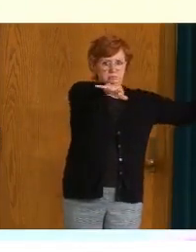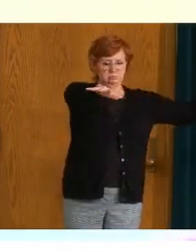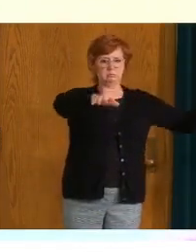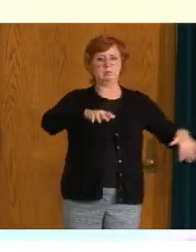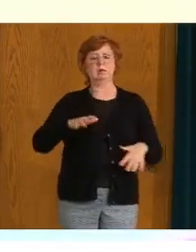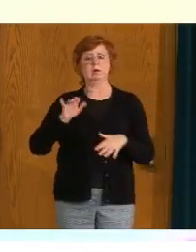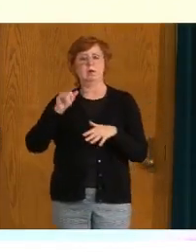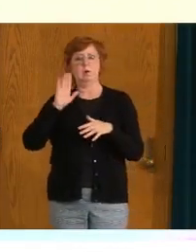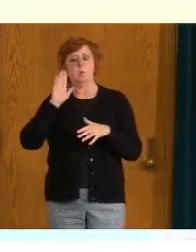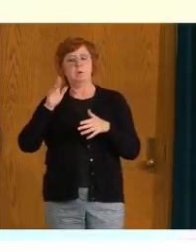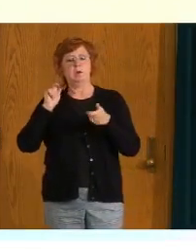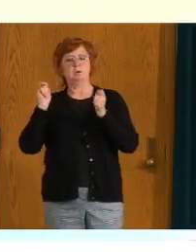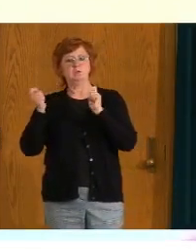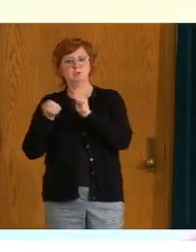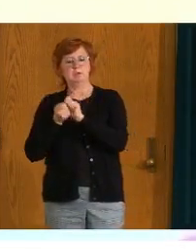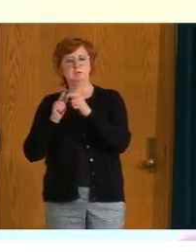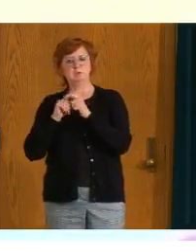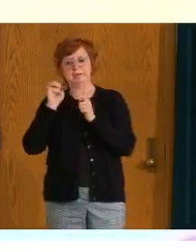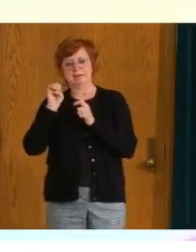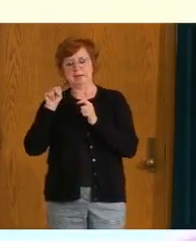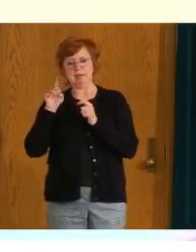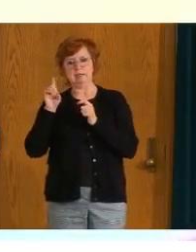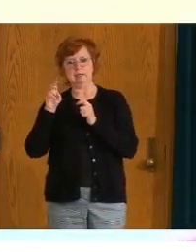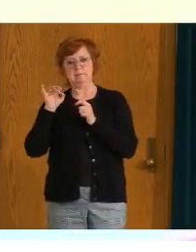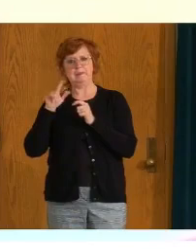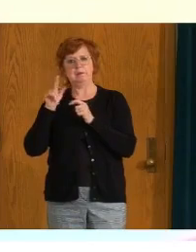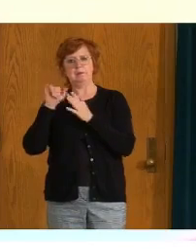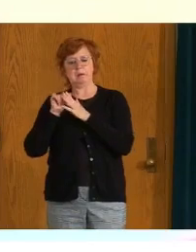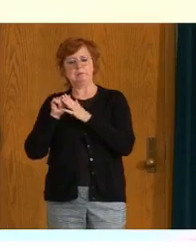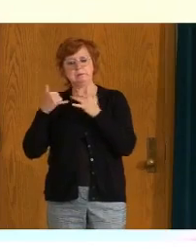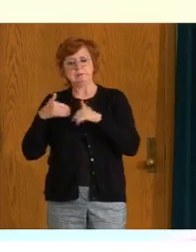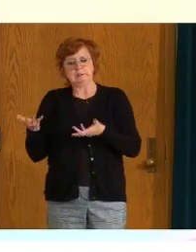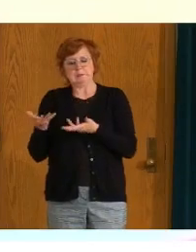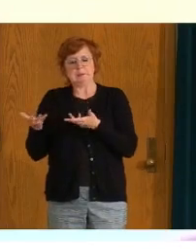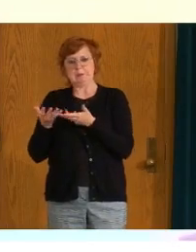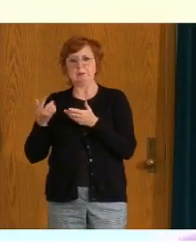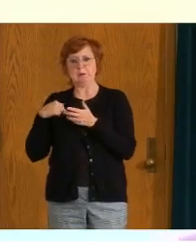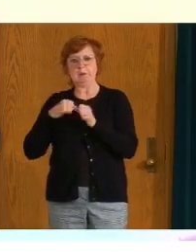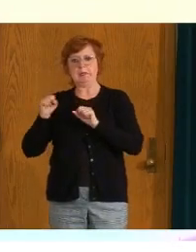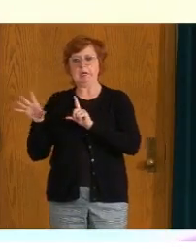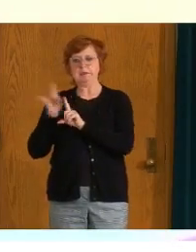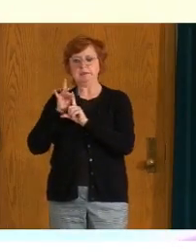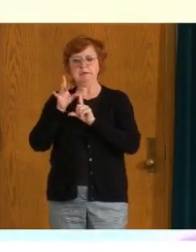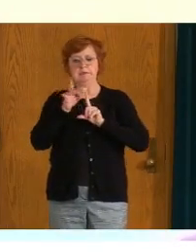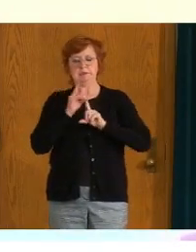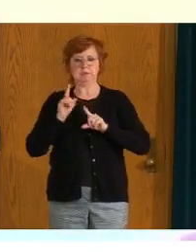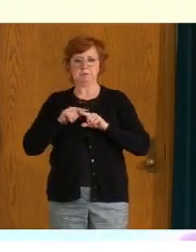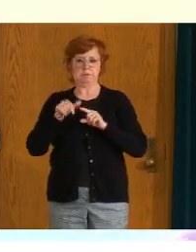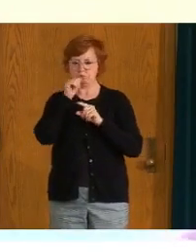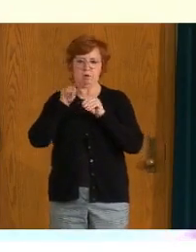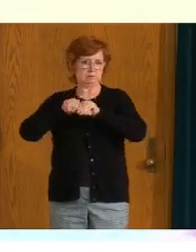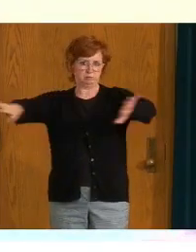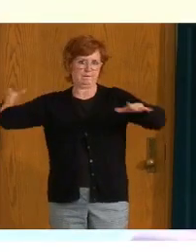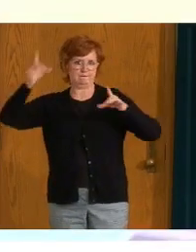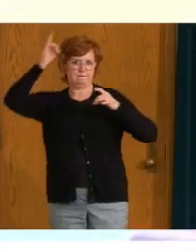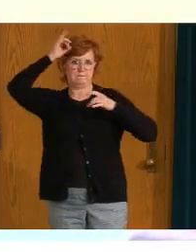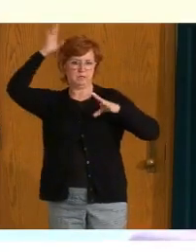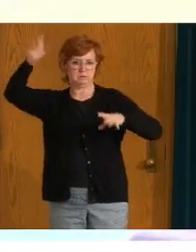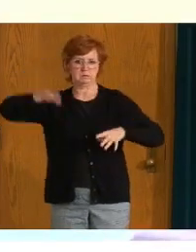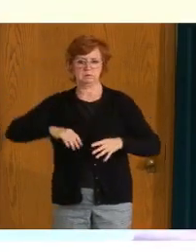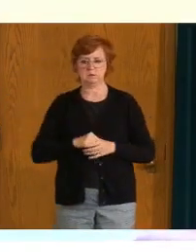be determined to a large extent by your vaccination status, whatever the setting is. And we focus on large gatherings outdoors. They are